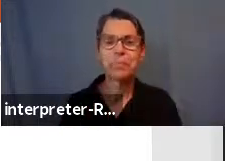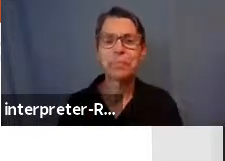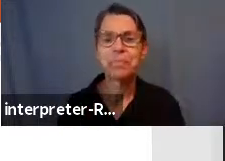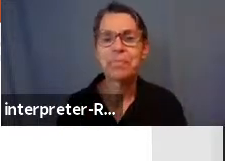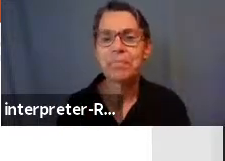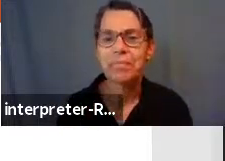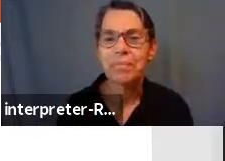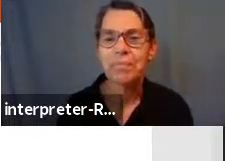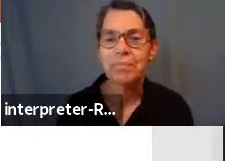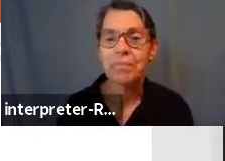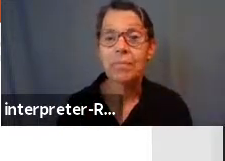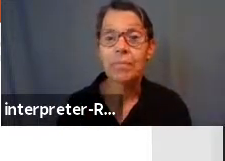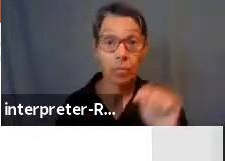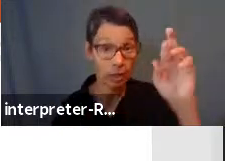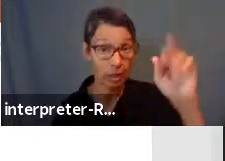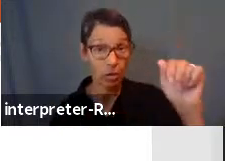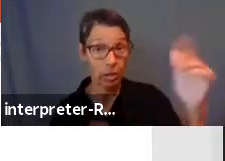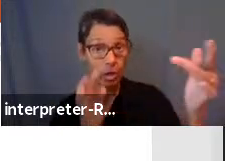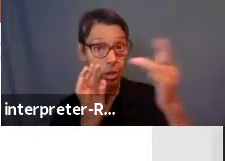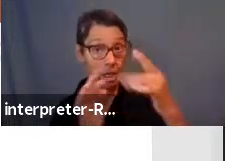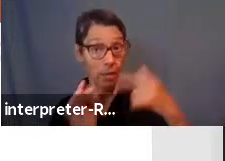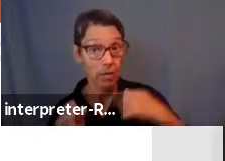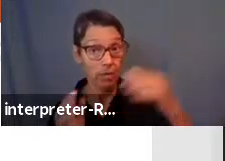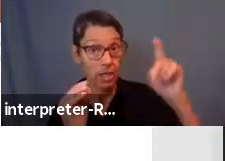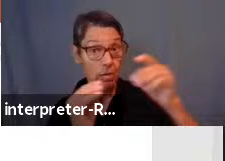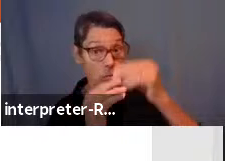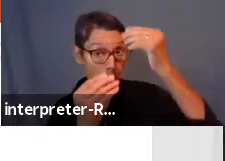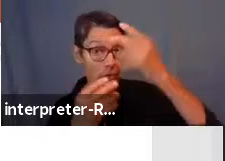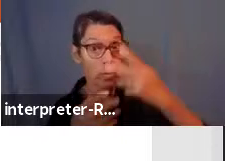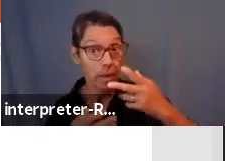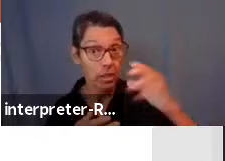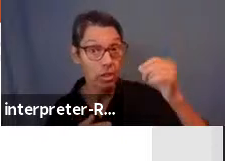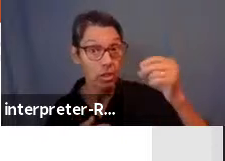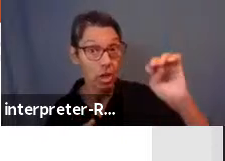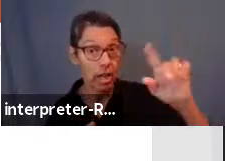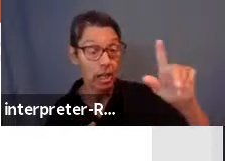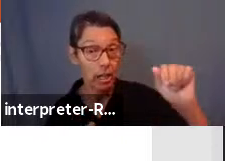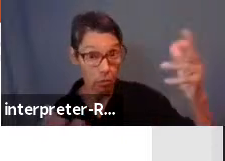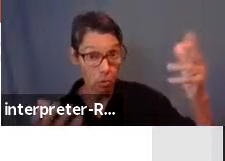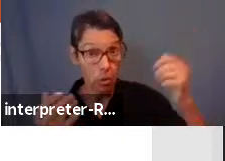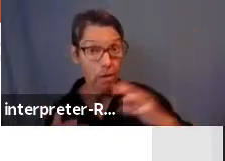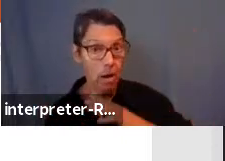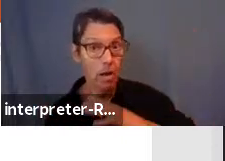great. You can definitely contact me for further information, Jonella, if you'd like to do that as well.